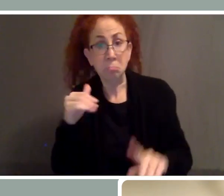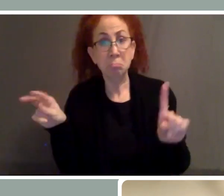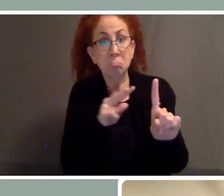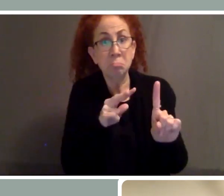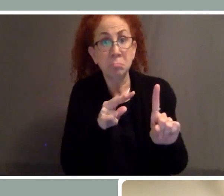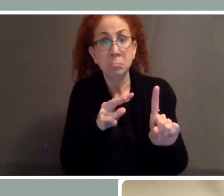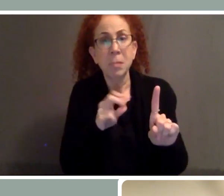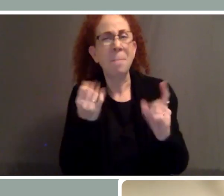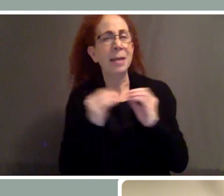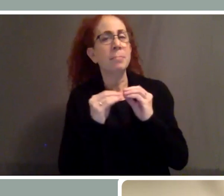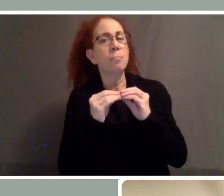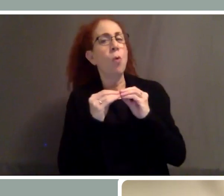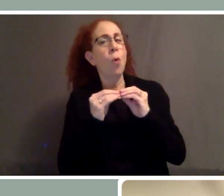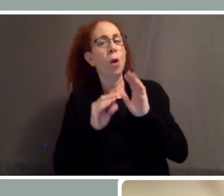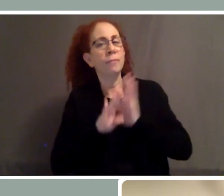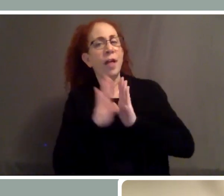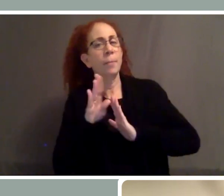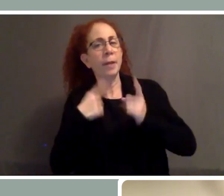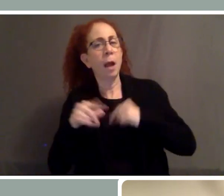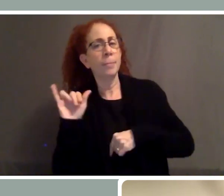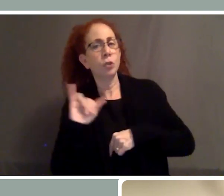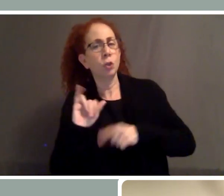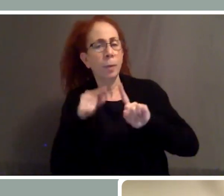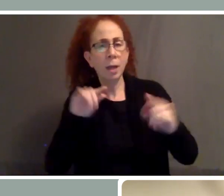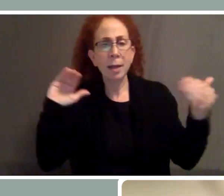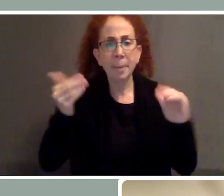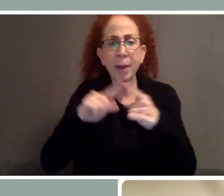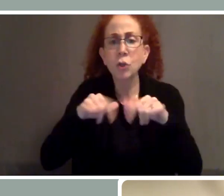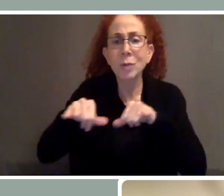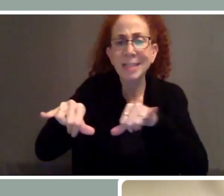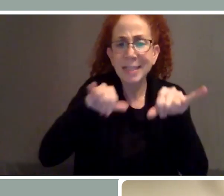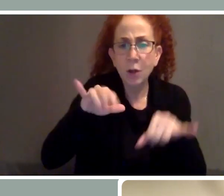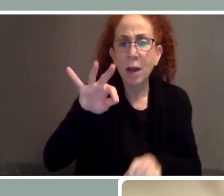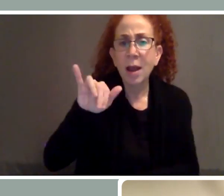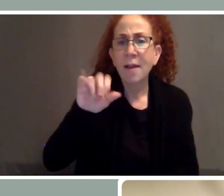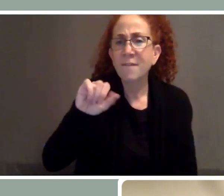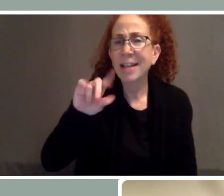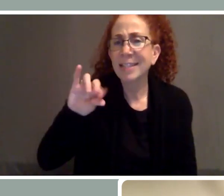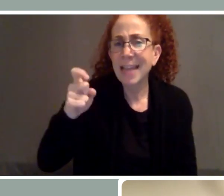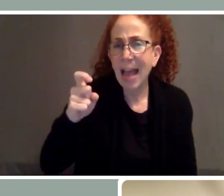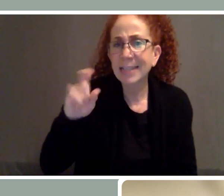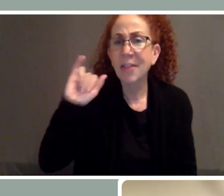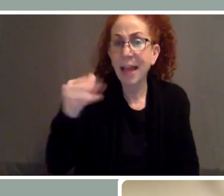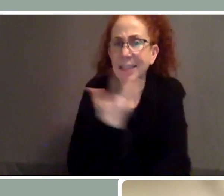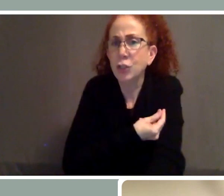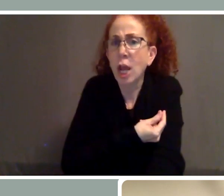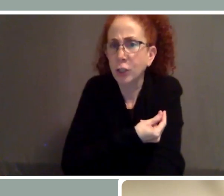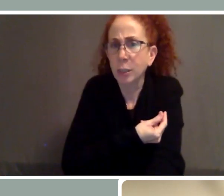them following behind that compared it to Faslodex, which is that injection, which